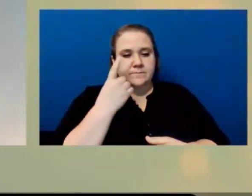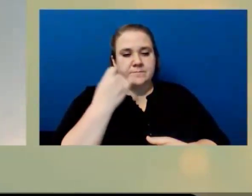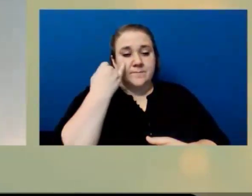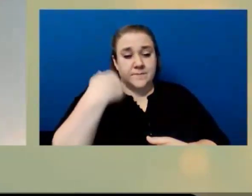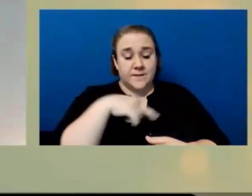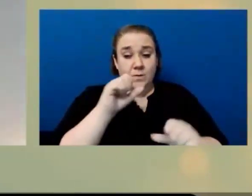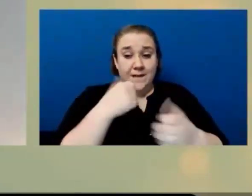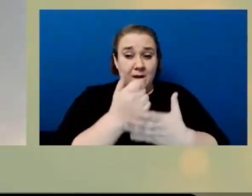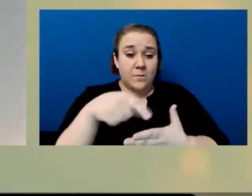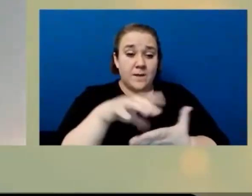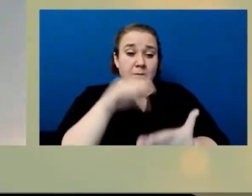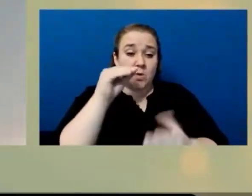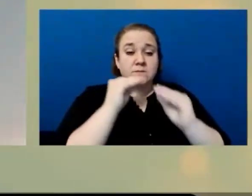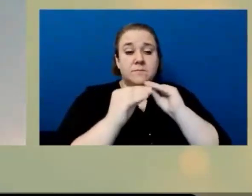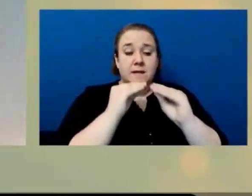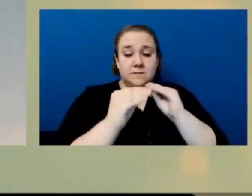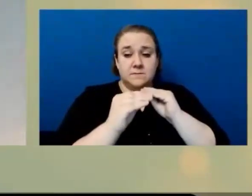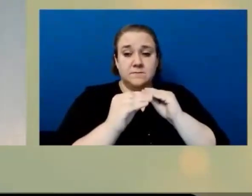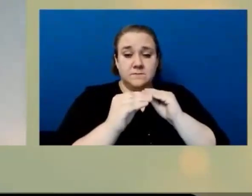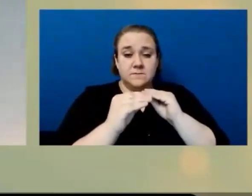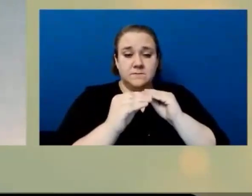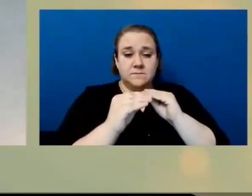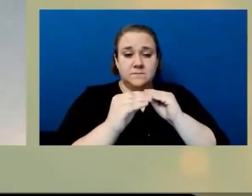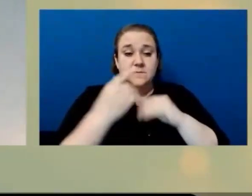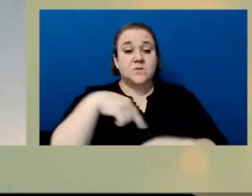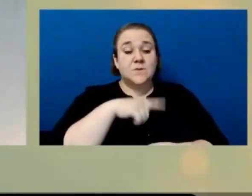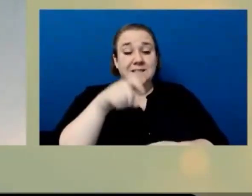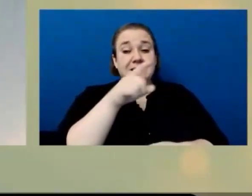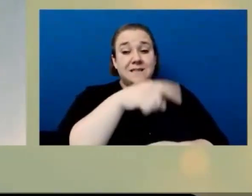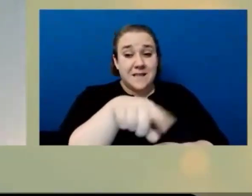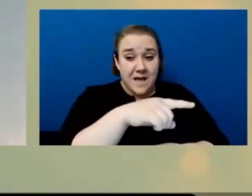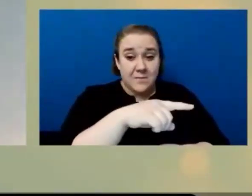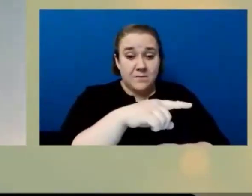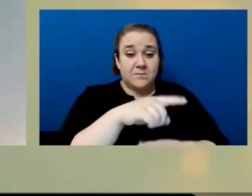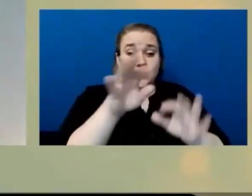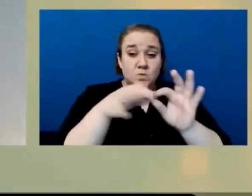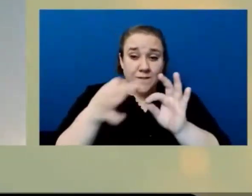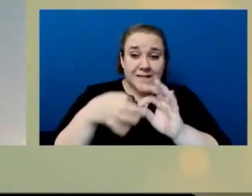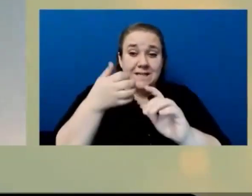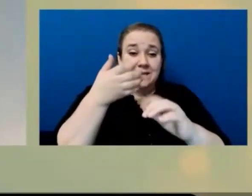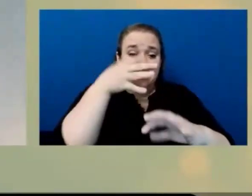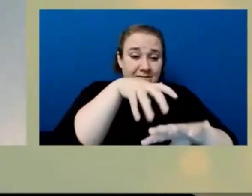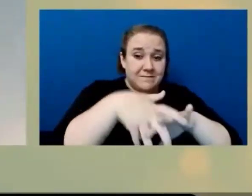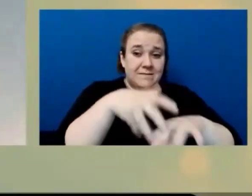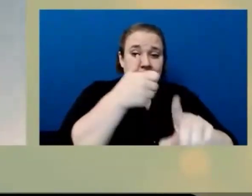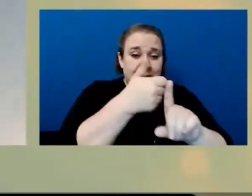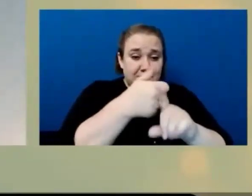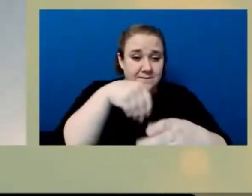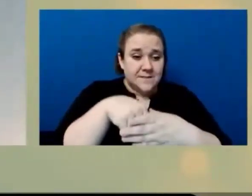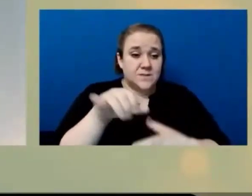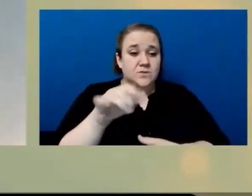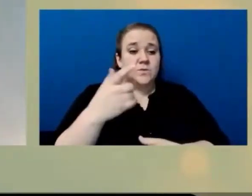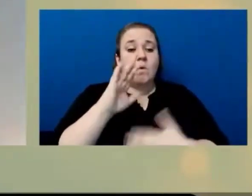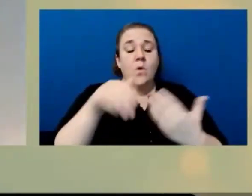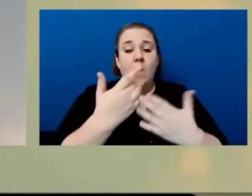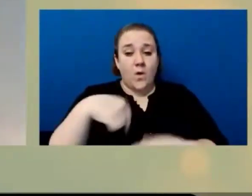Because right next to the threads that they have tattered, there is also a strong woven Missouri, ready